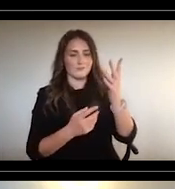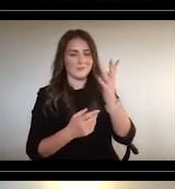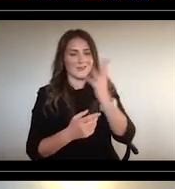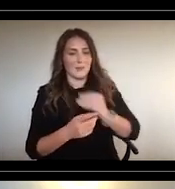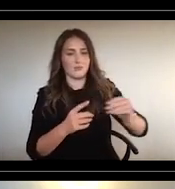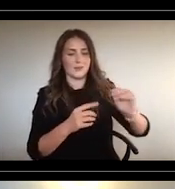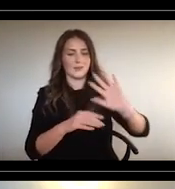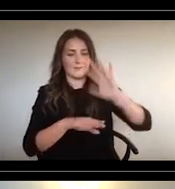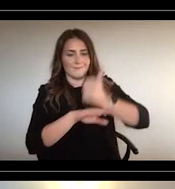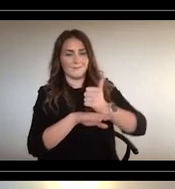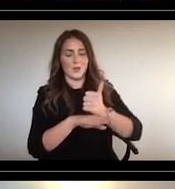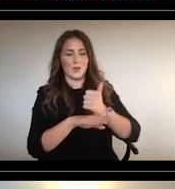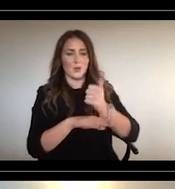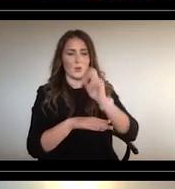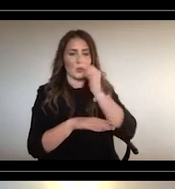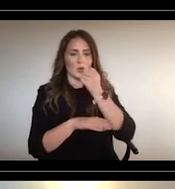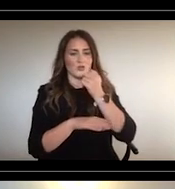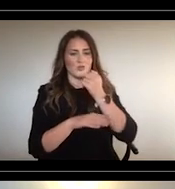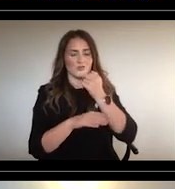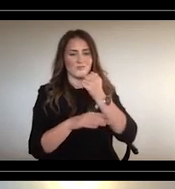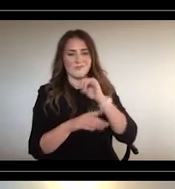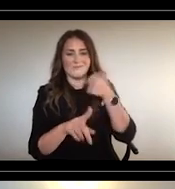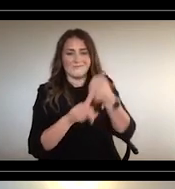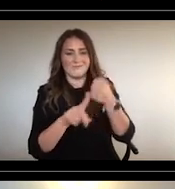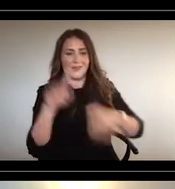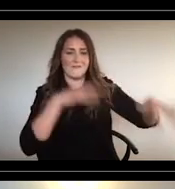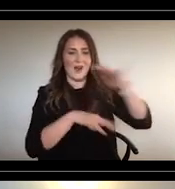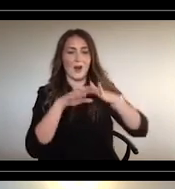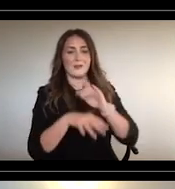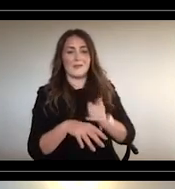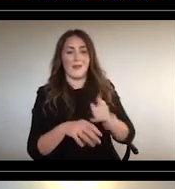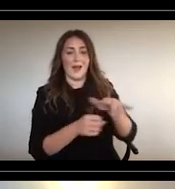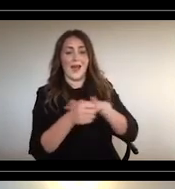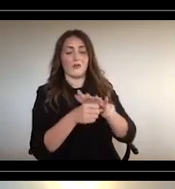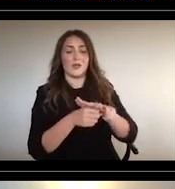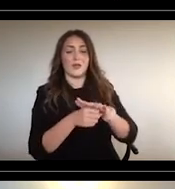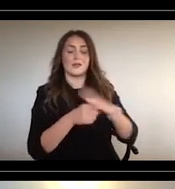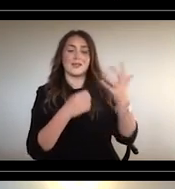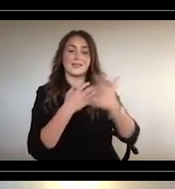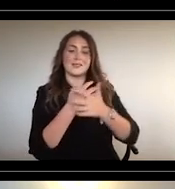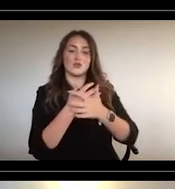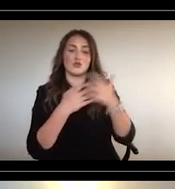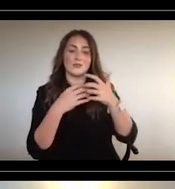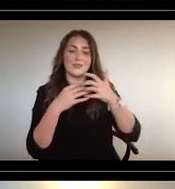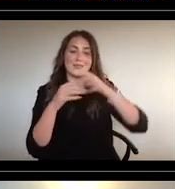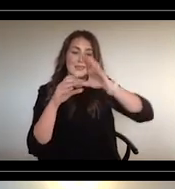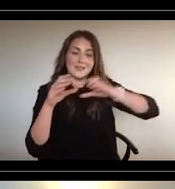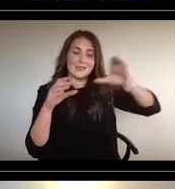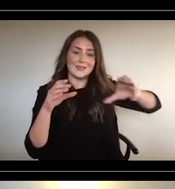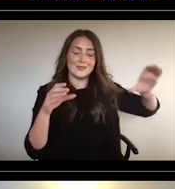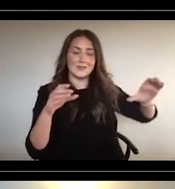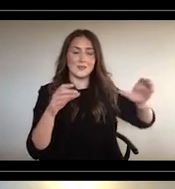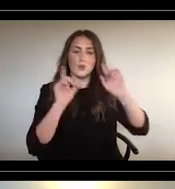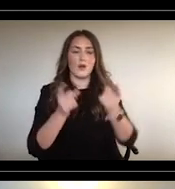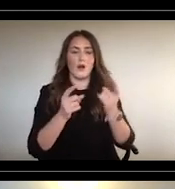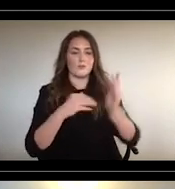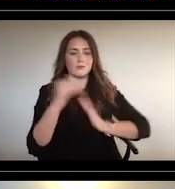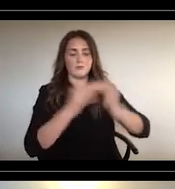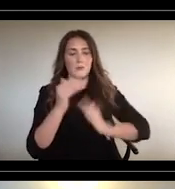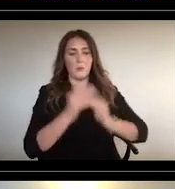is an area of greenbelt land as well. And we also undertook a reassessment of how the route could be managed and